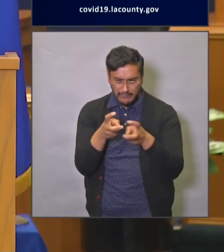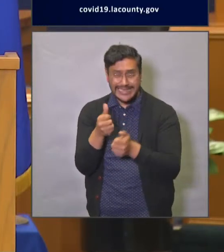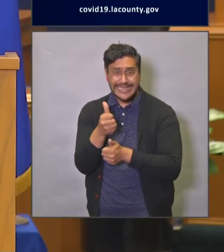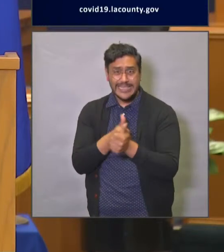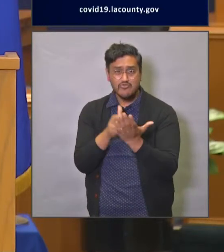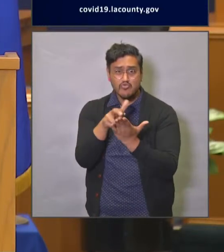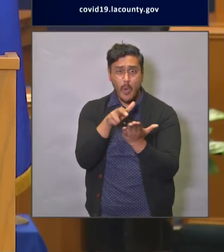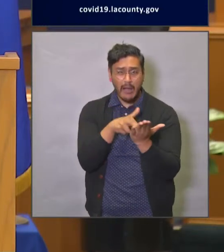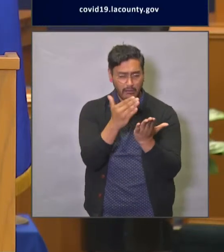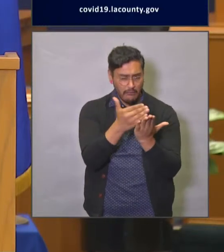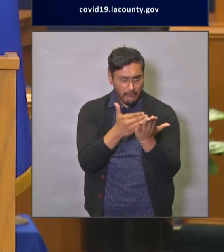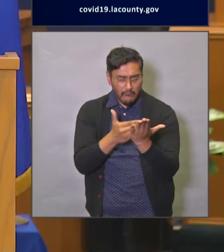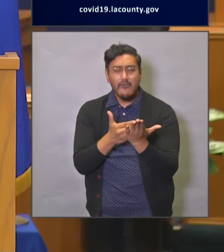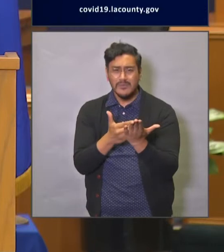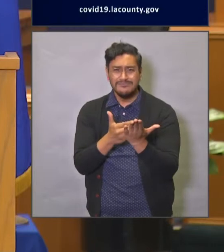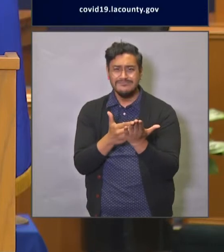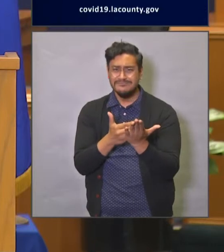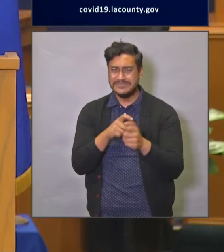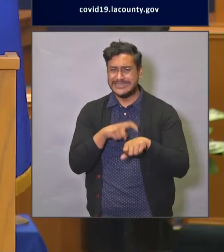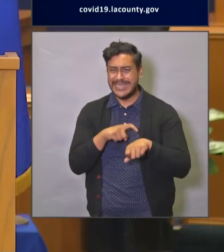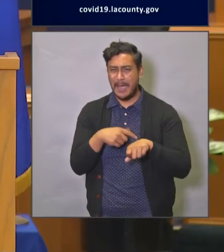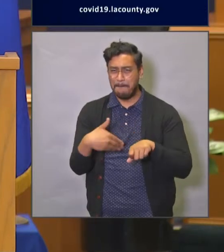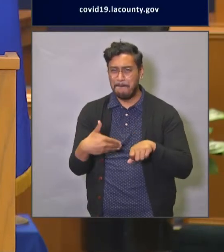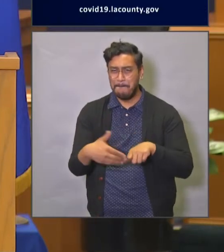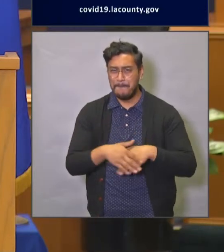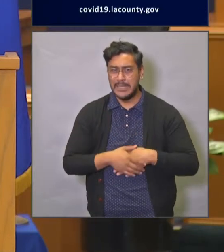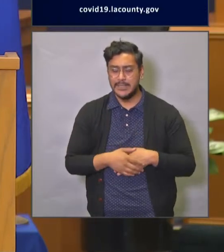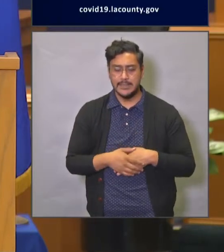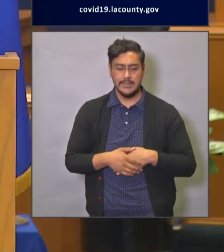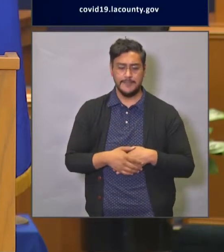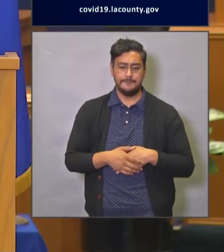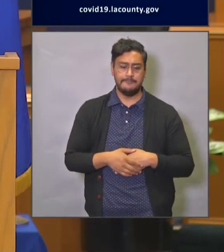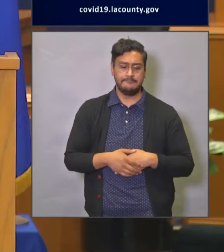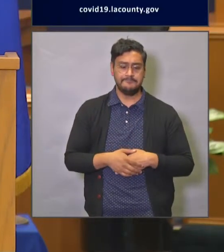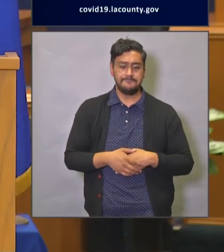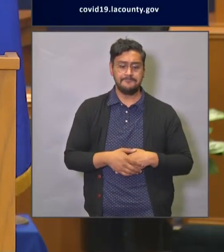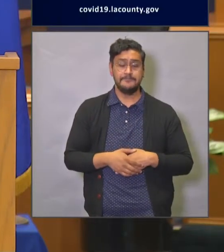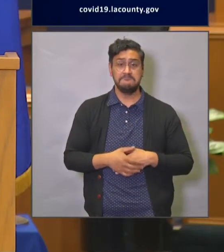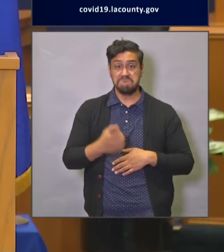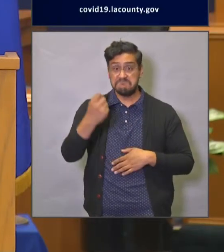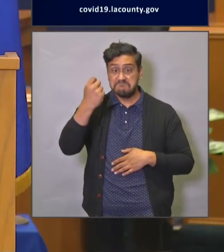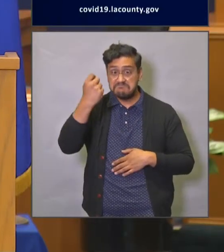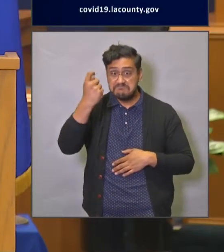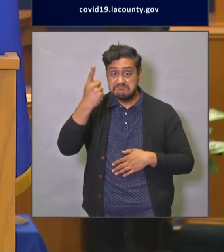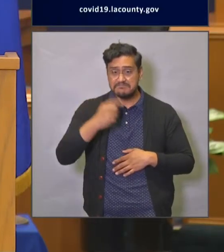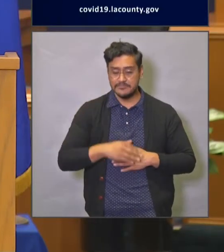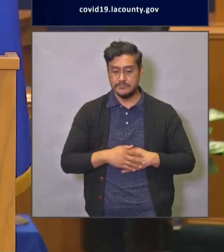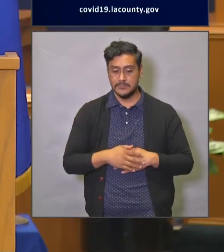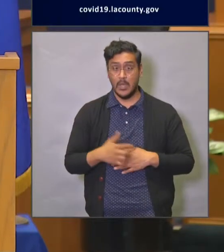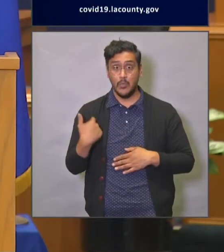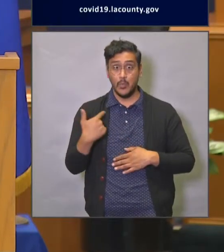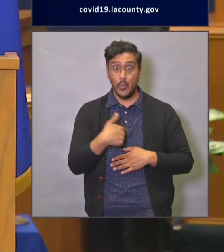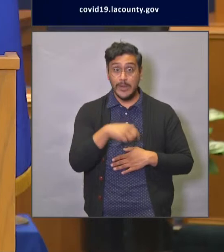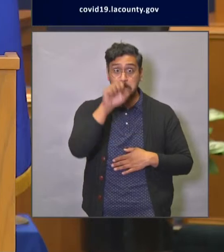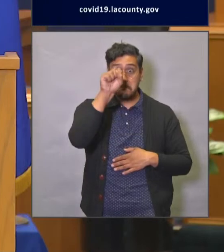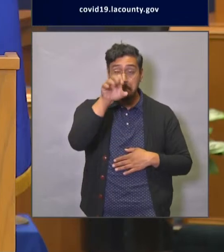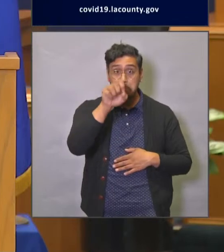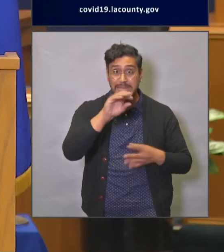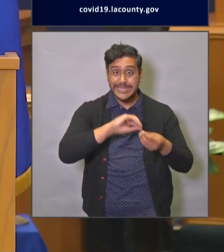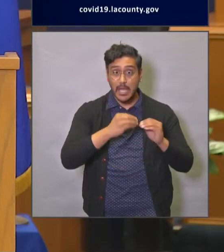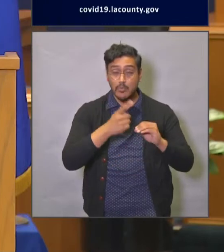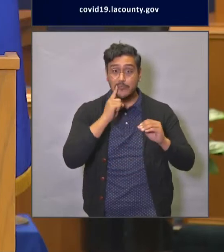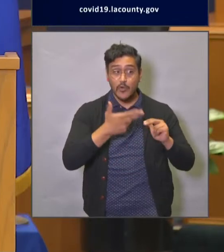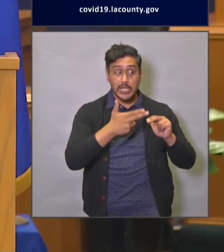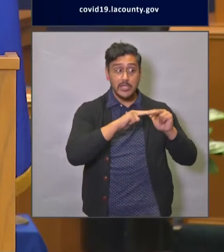some time. And also, as we always note, just because we're reporting the increases in deaths at a